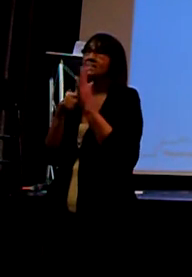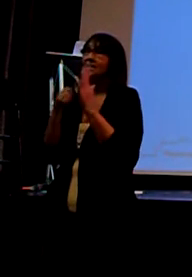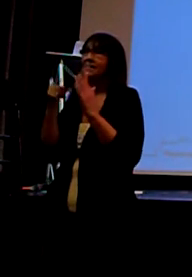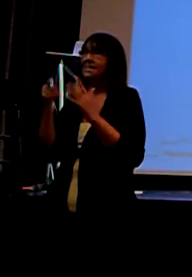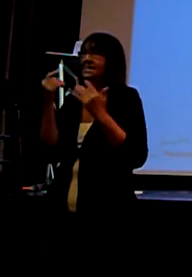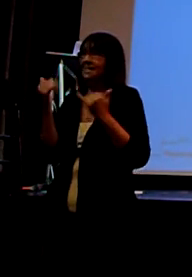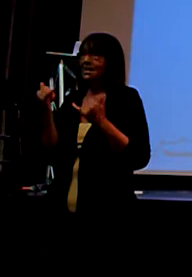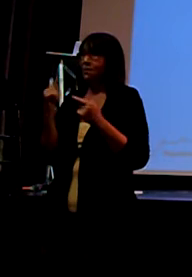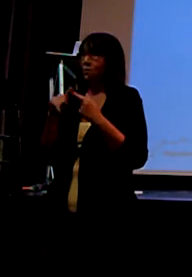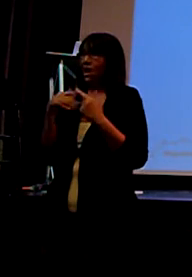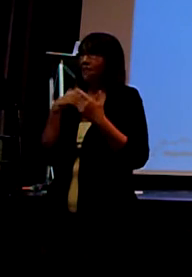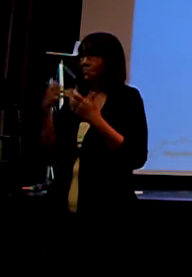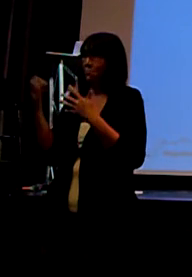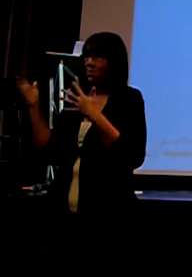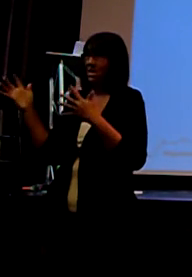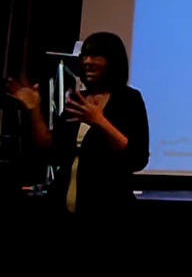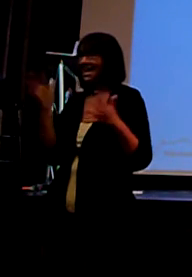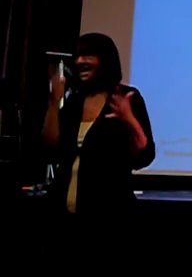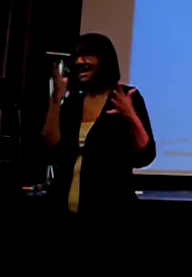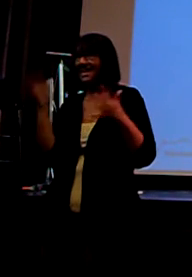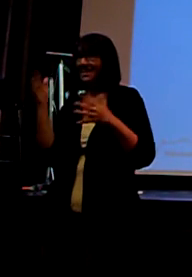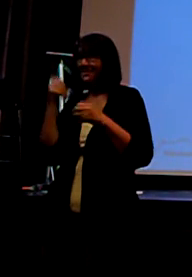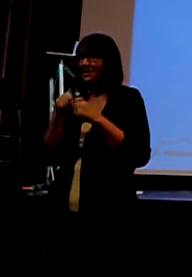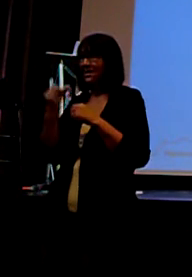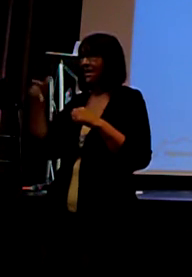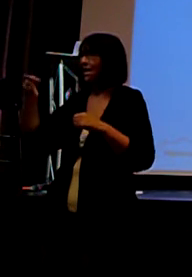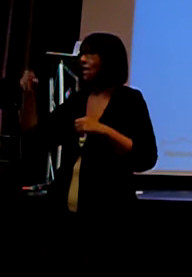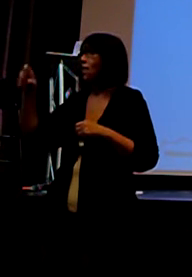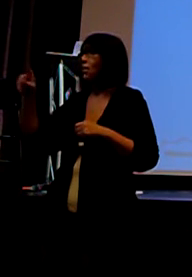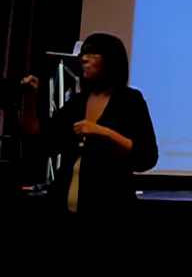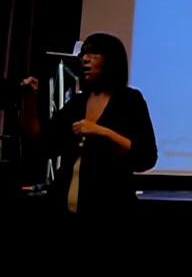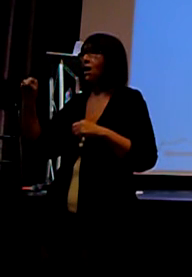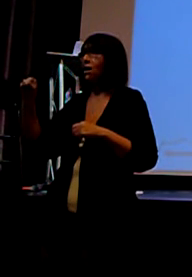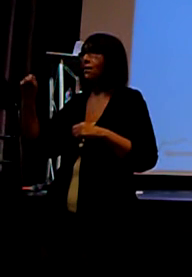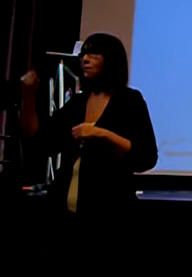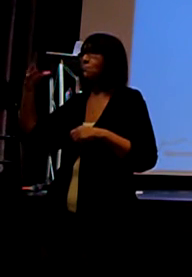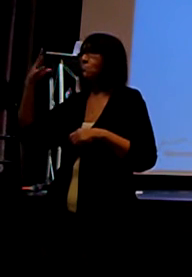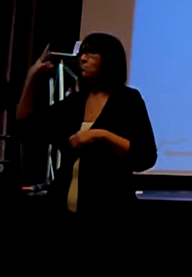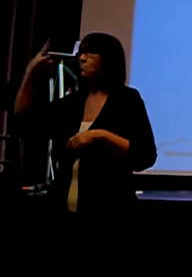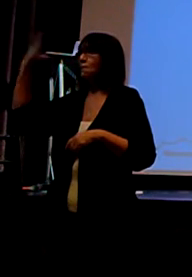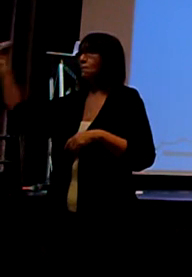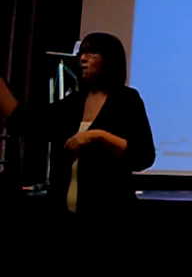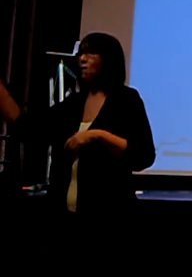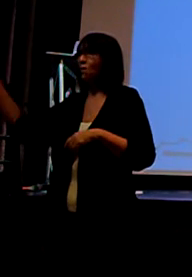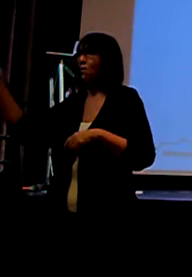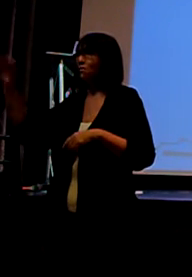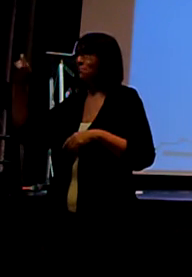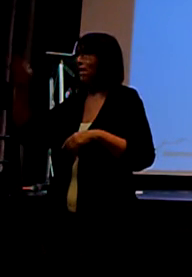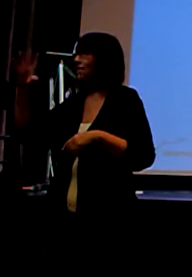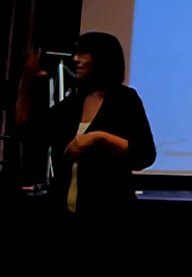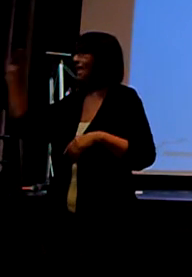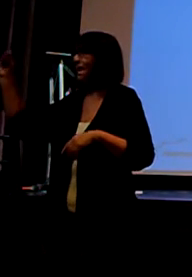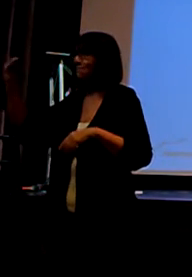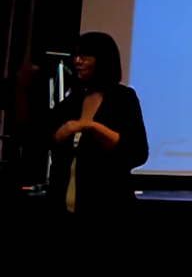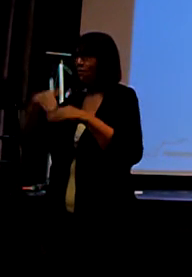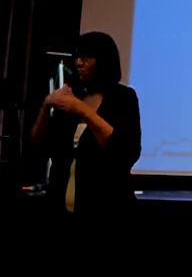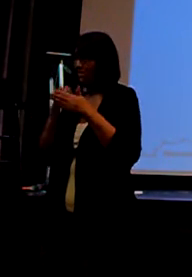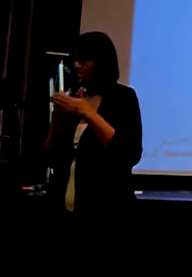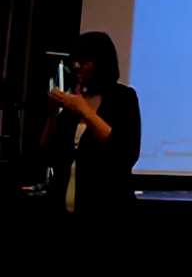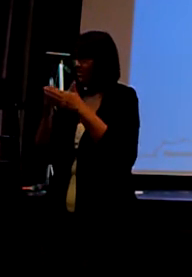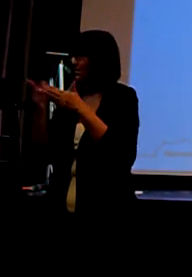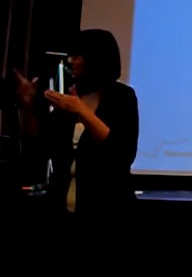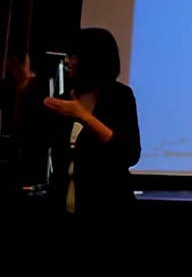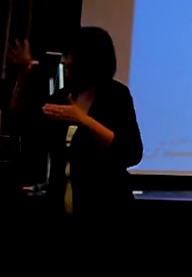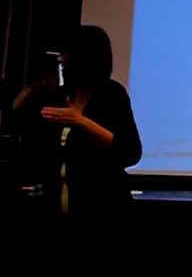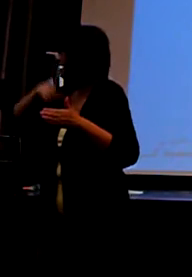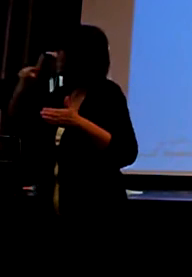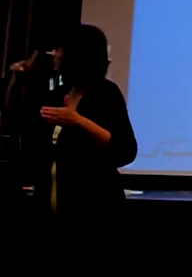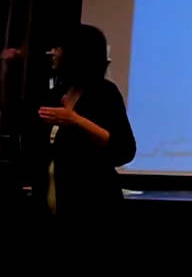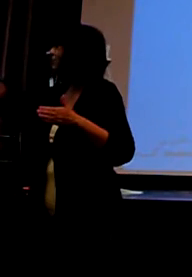when we had so much wind, the pilot was gone before the stern had passed the pier.